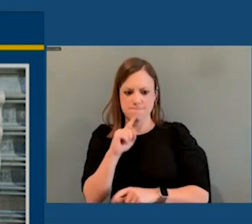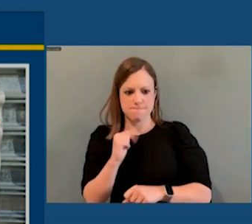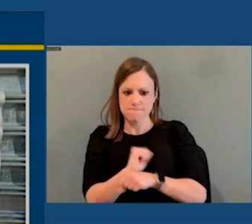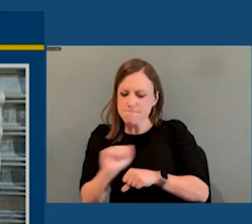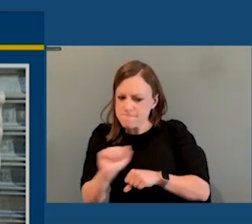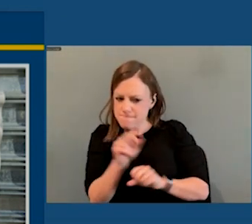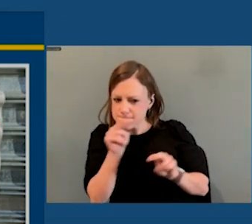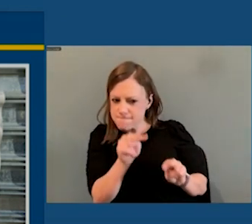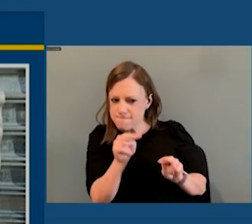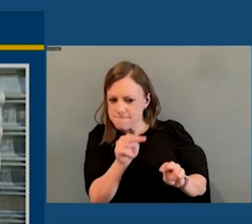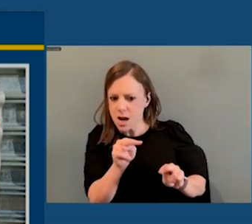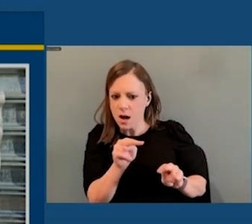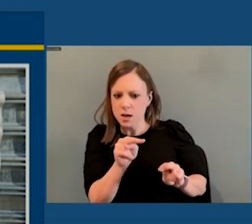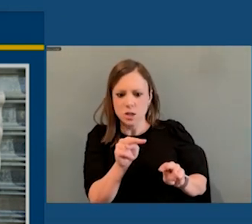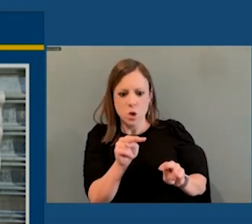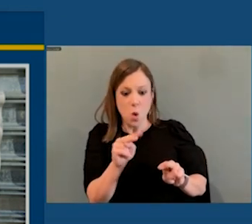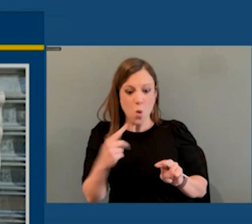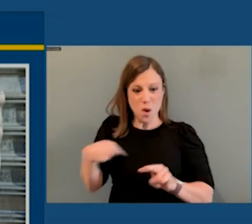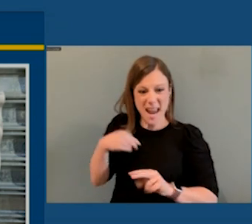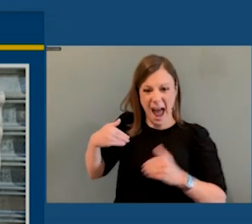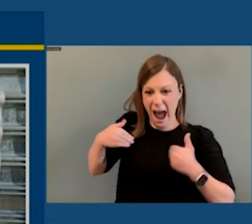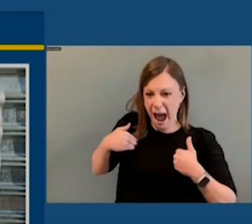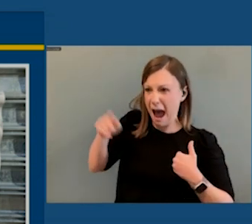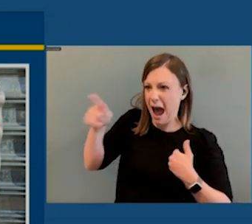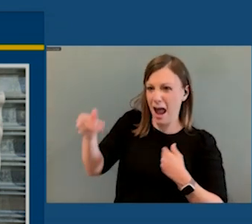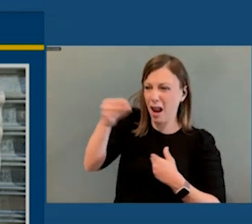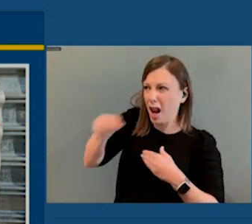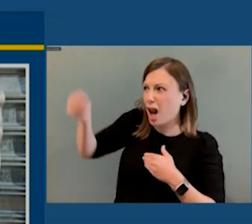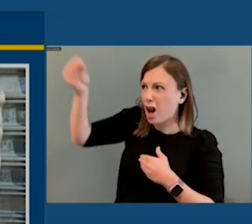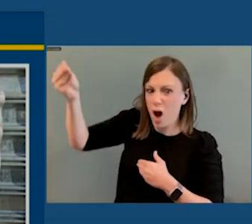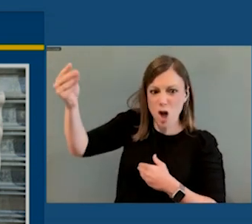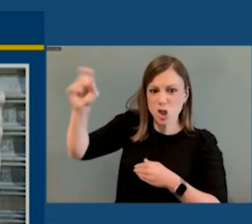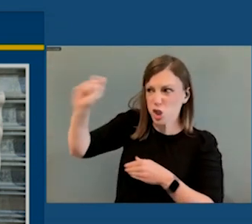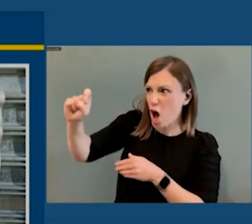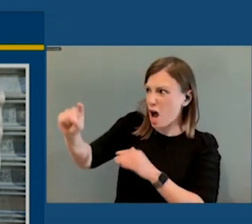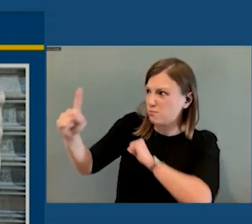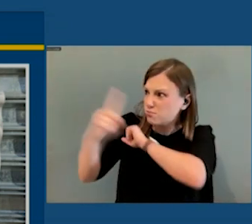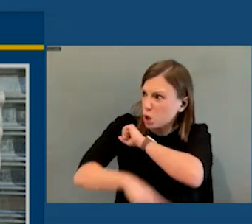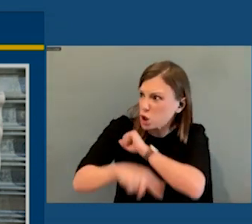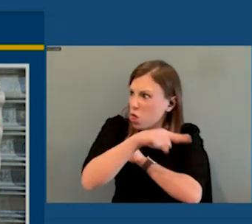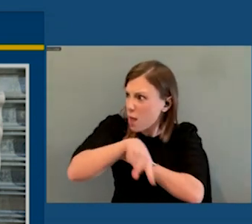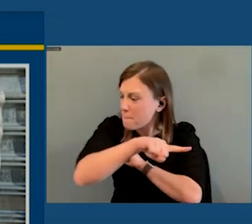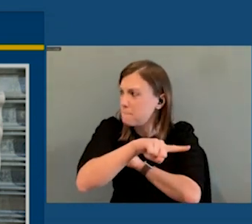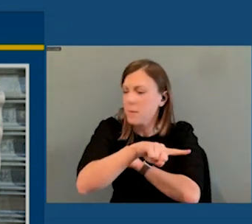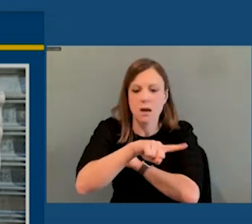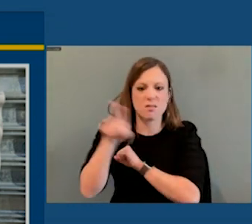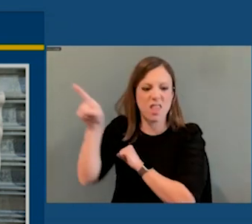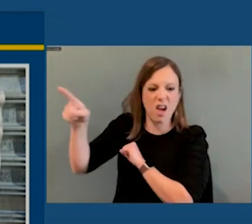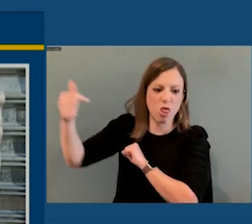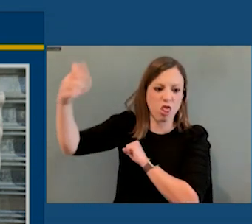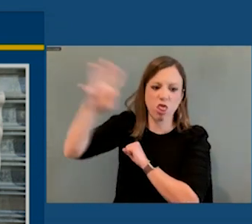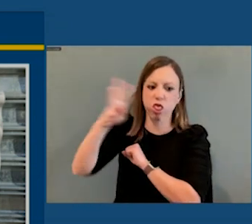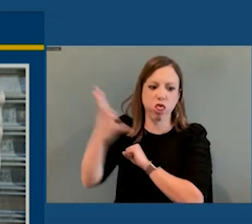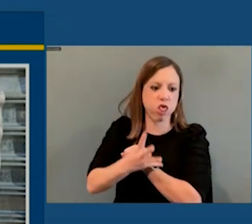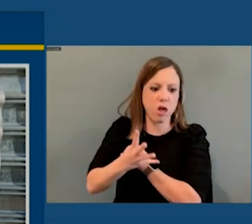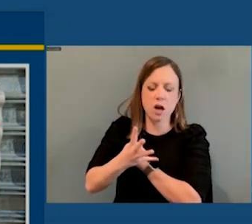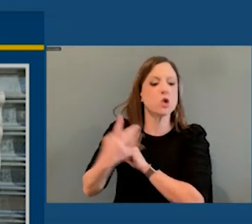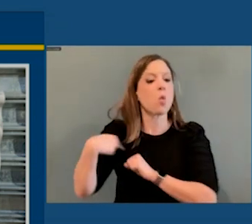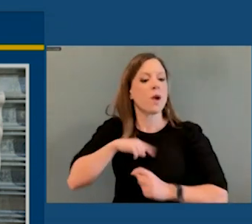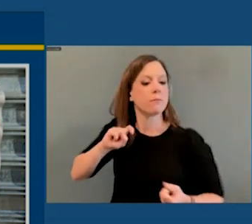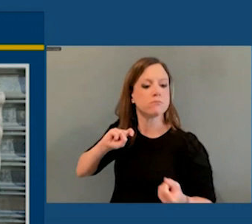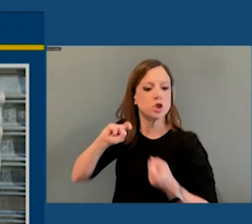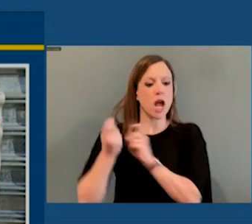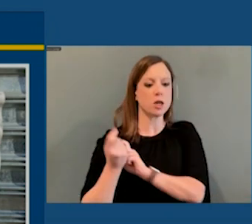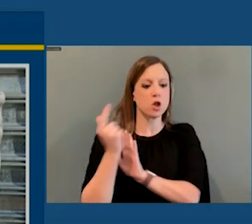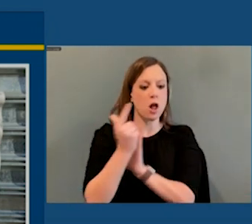on our side. So we changed the law so we could finally fight back. Going forward, both